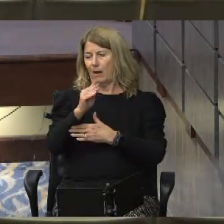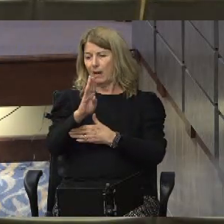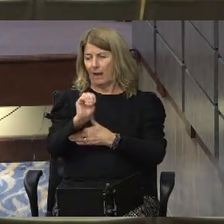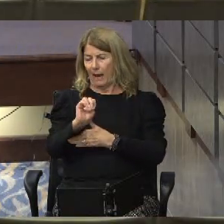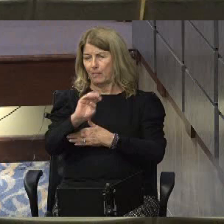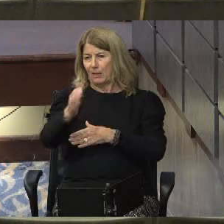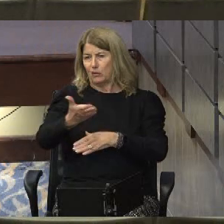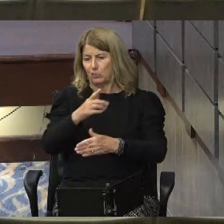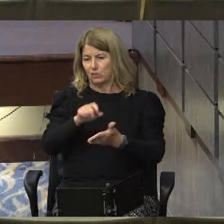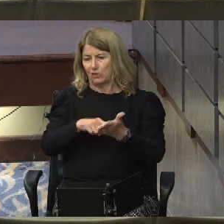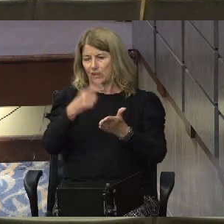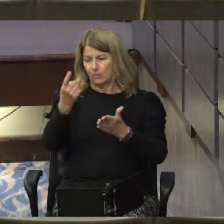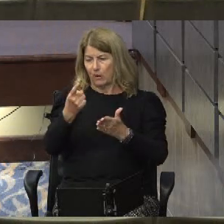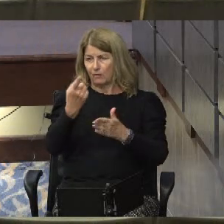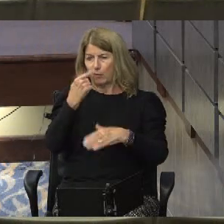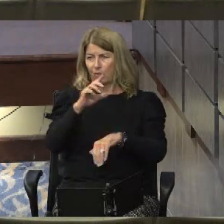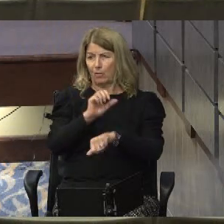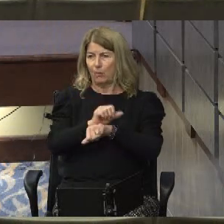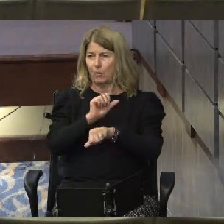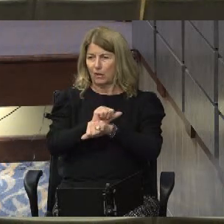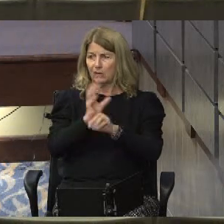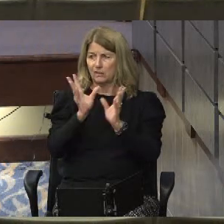real briefly? It's work session 164.